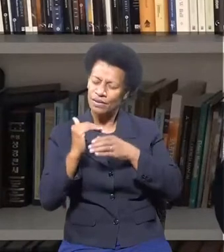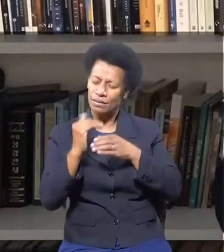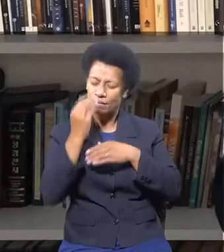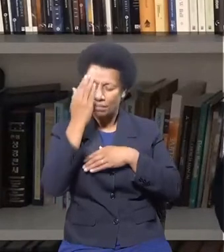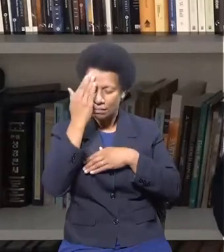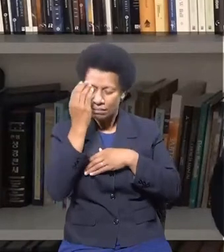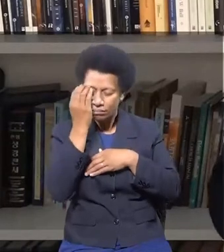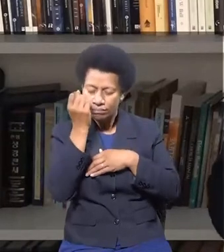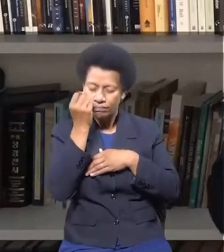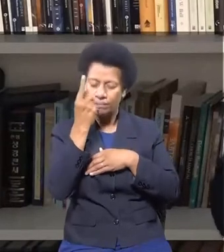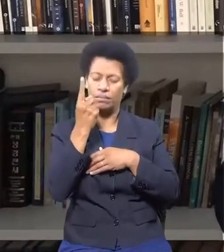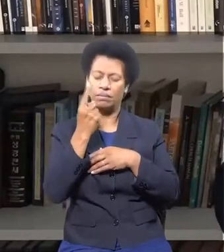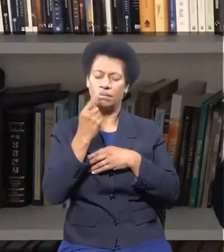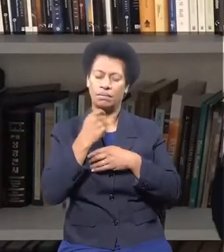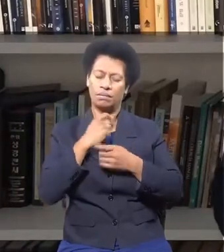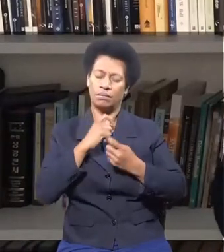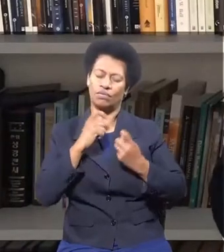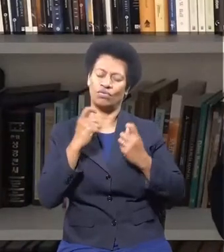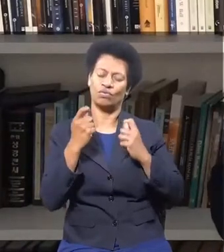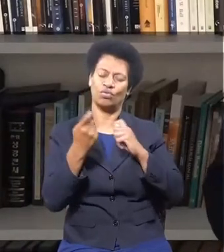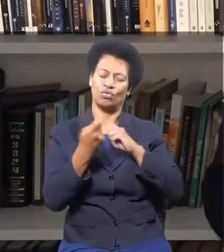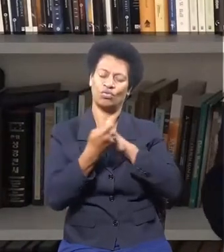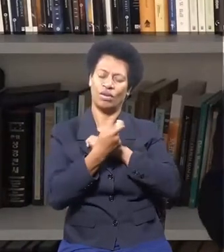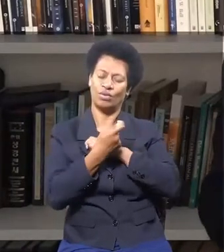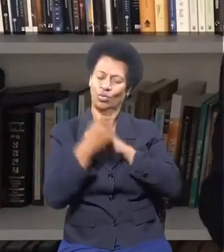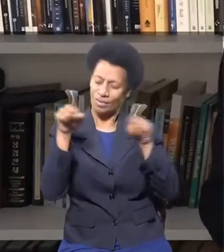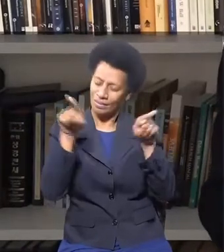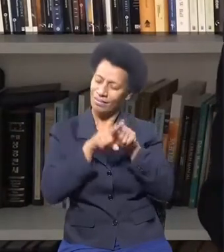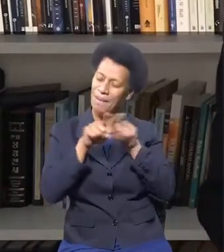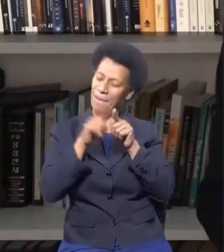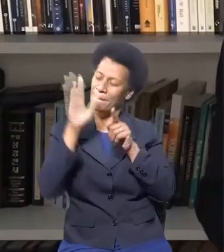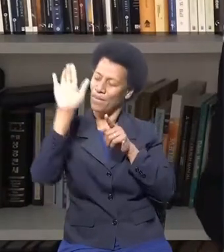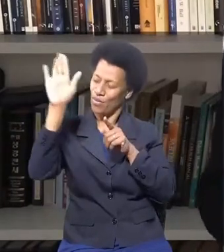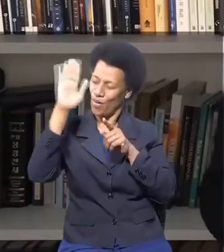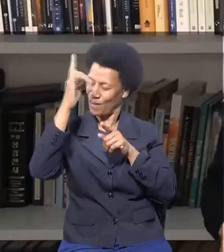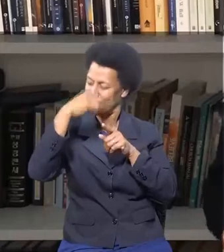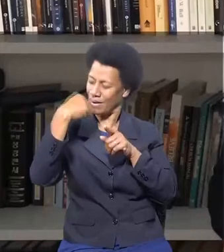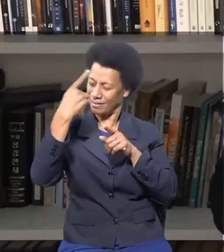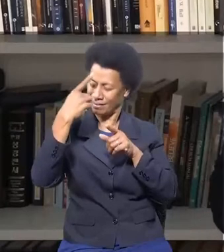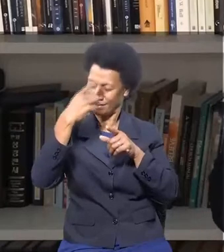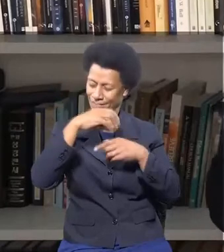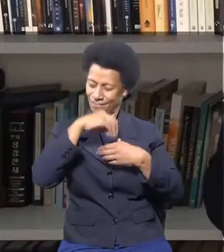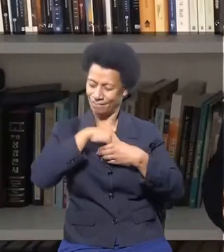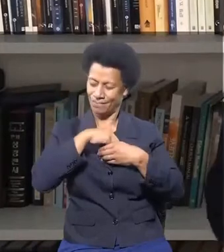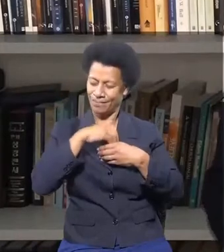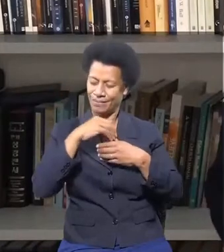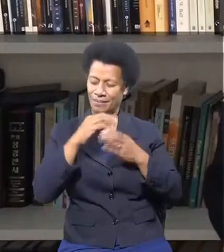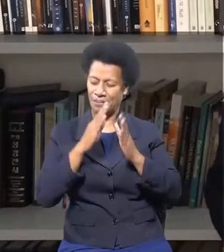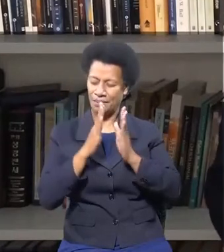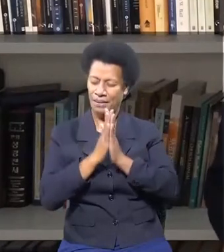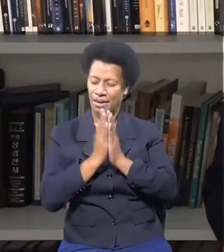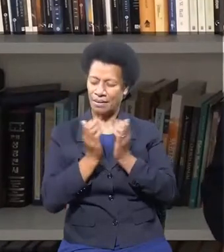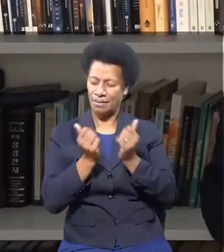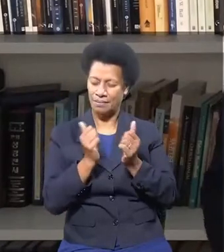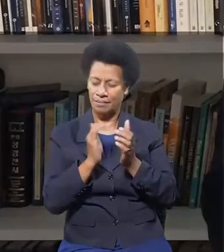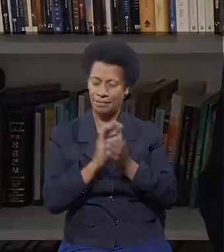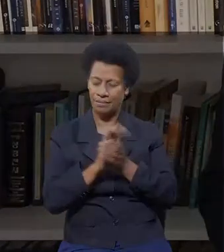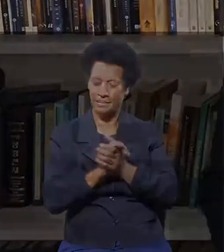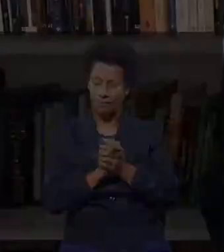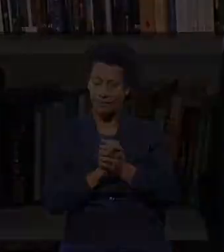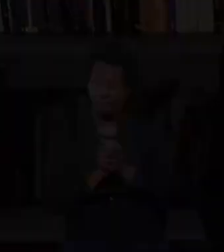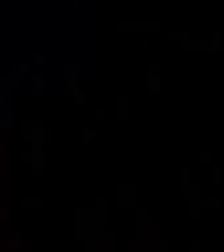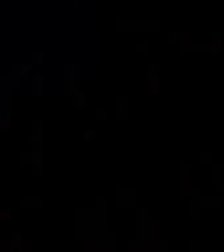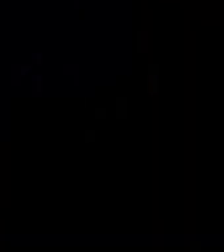Spirit, that we may be transformed into your image. It is my prayer. In Jesus' name,